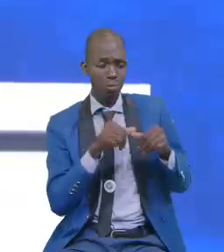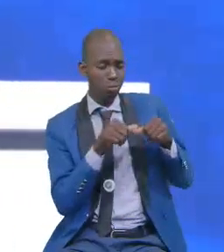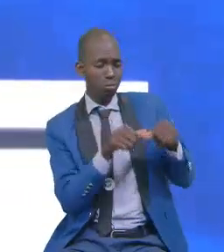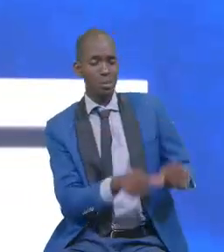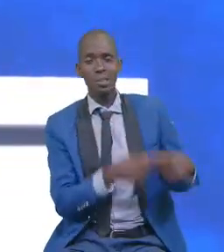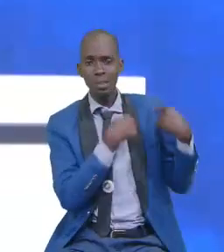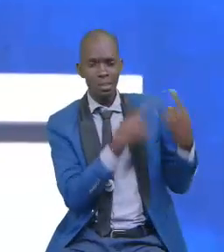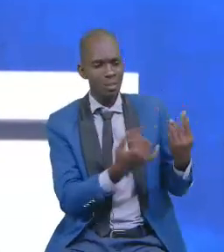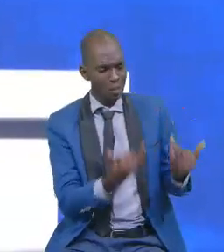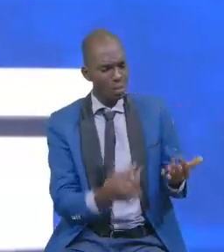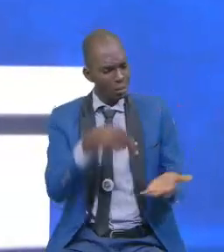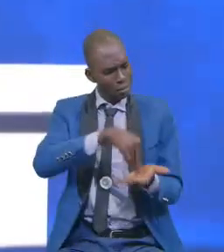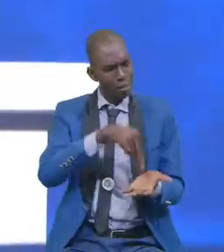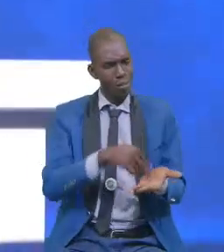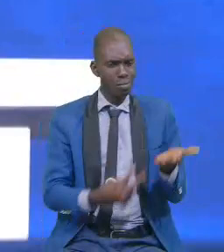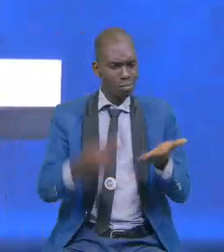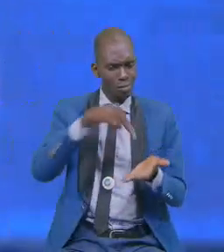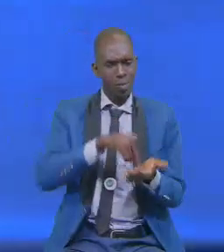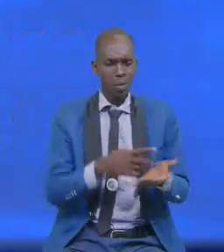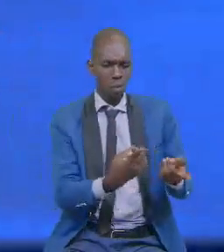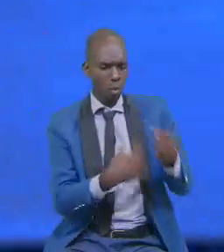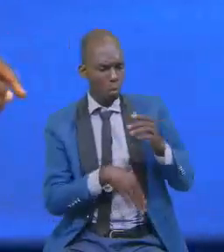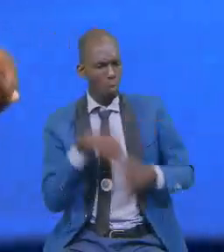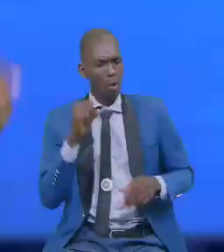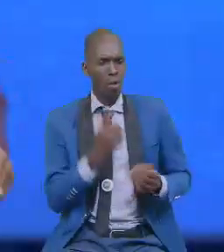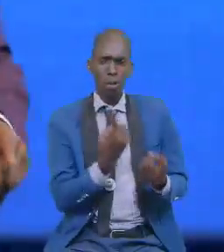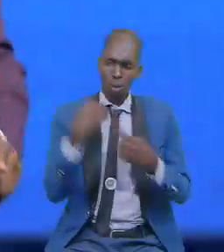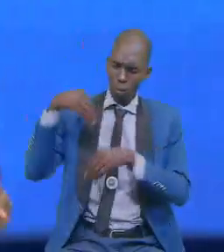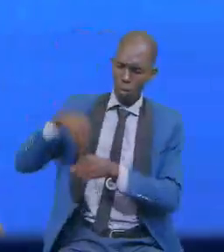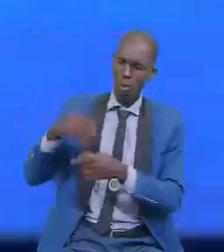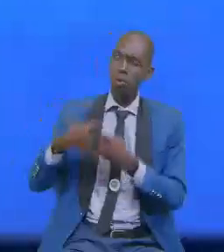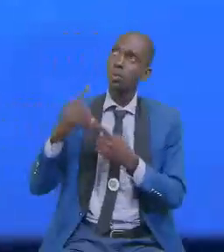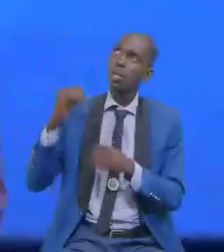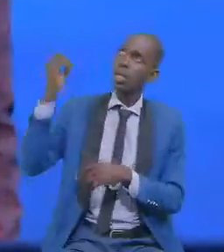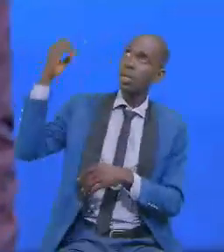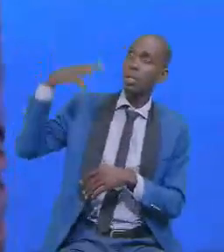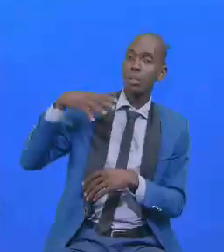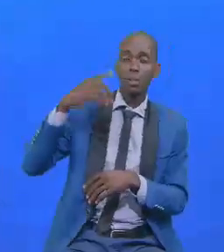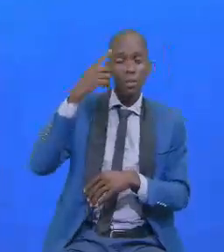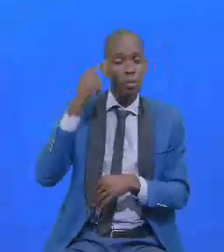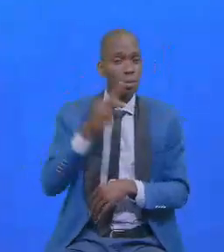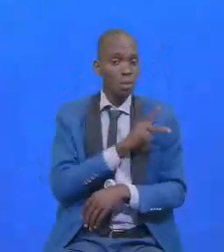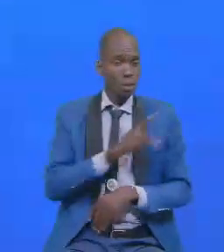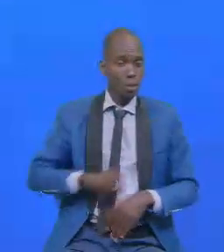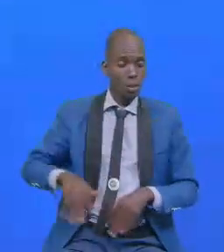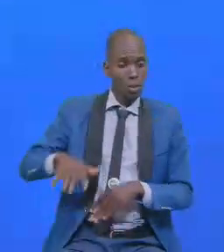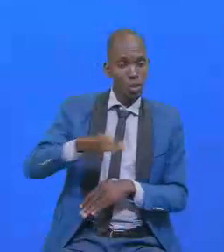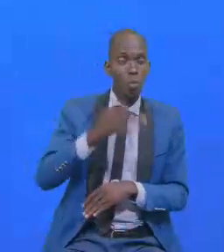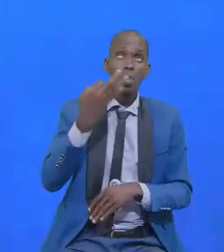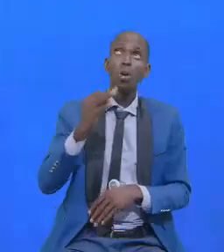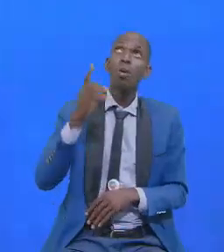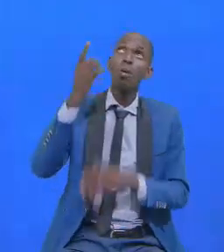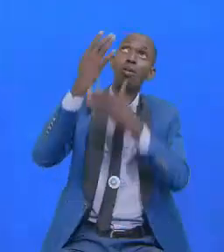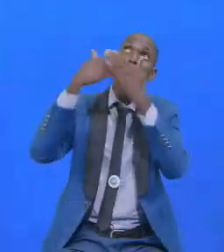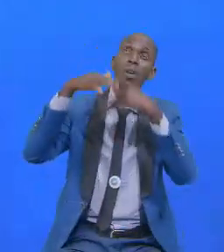up. Come out. Come into the light. For the kingdom of heaven is